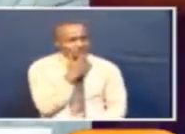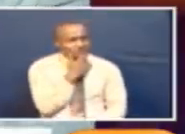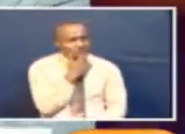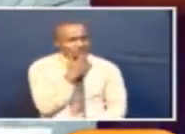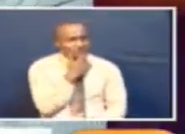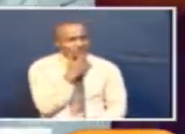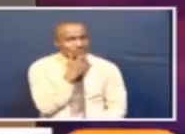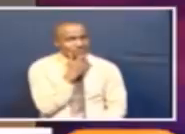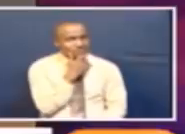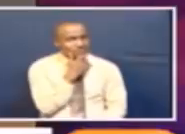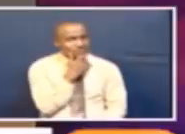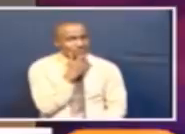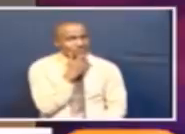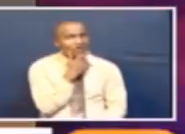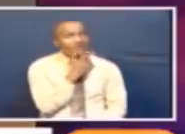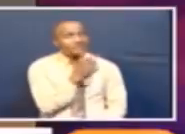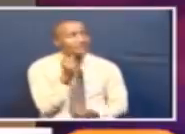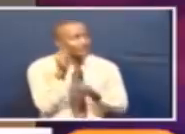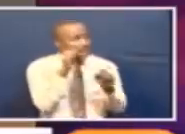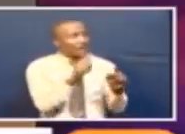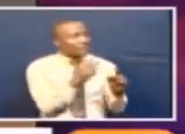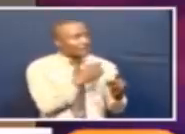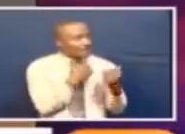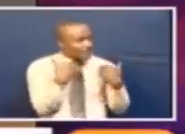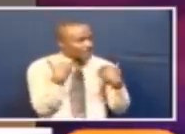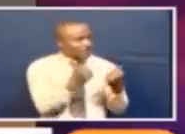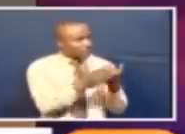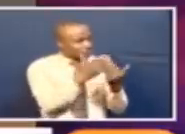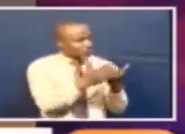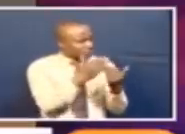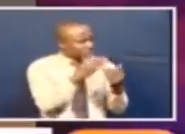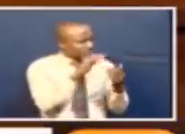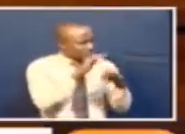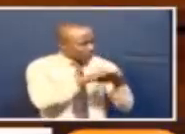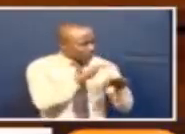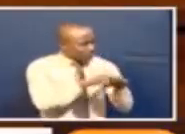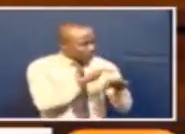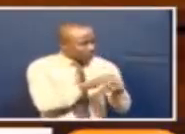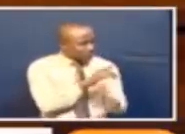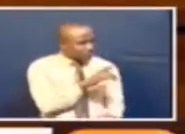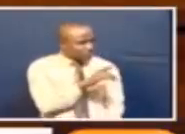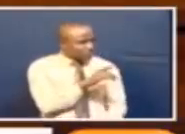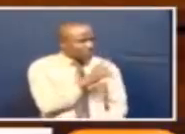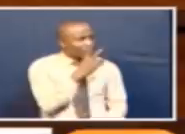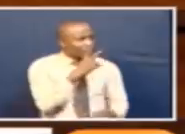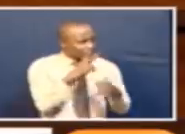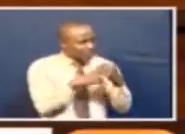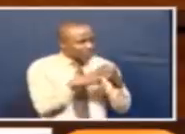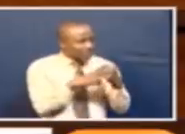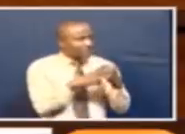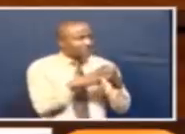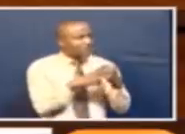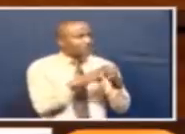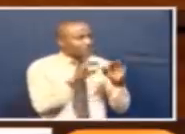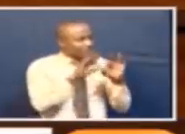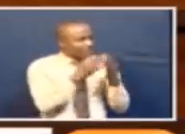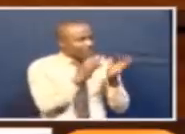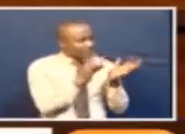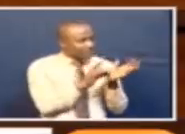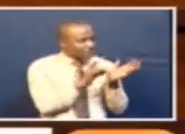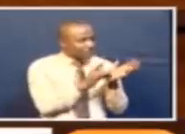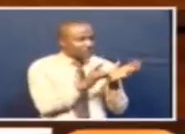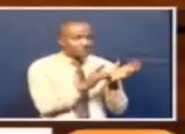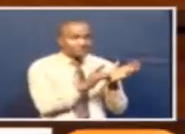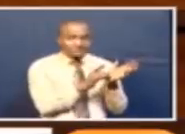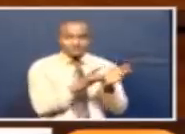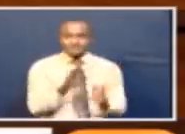care for Kenyans. That is a commendable thing, isn't it? 47 of these doctors are going to be family doctors. And let me talk